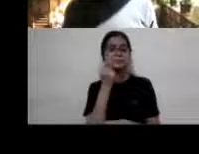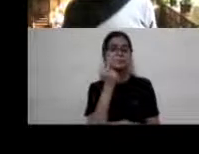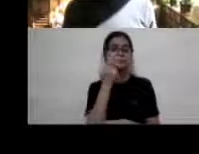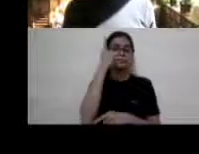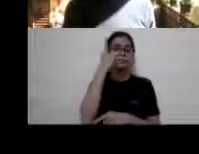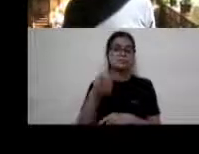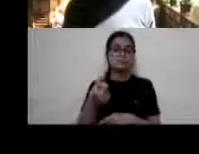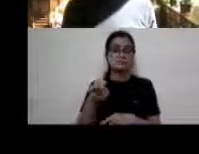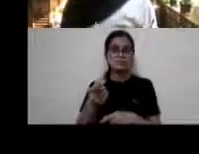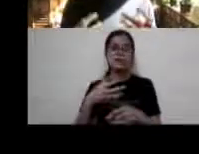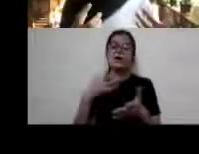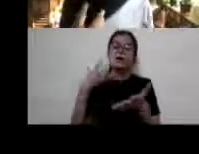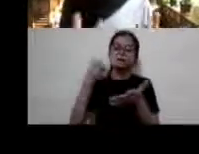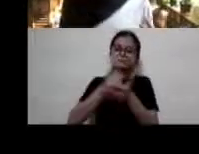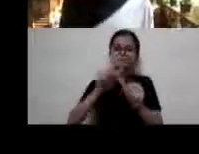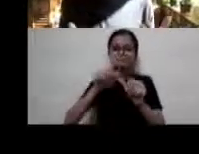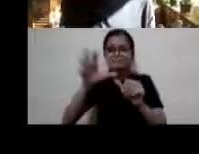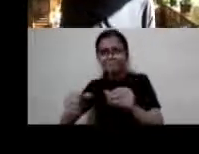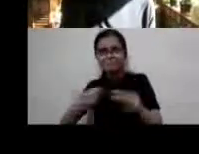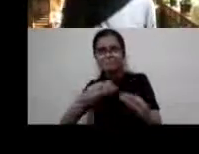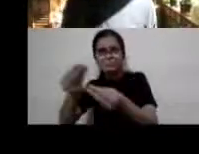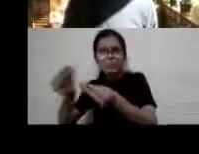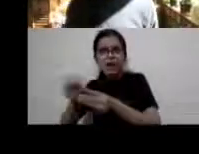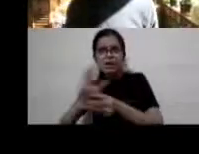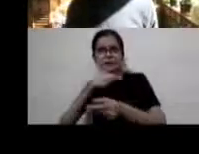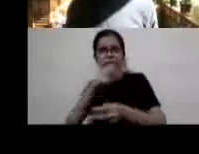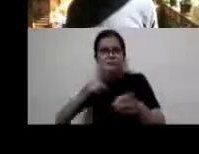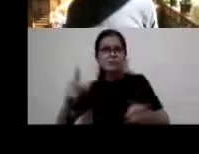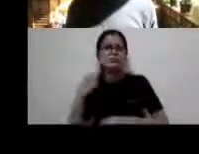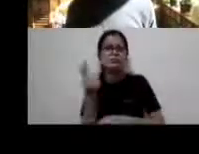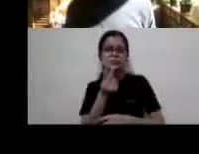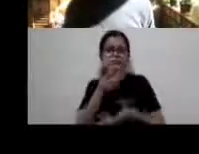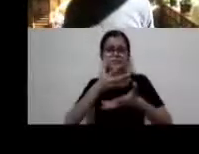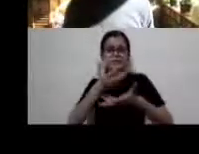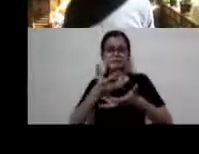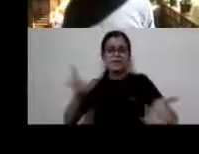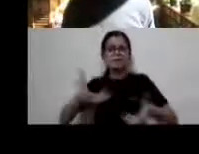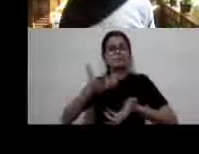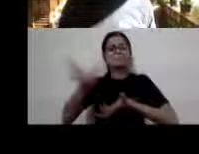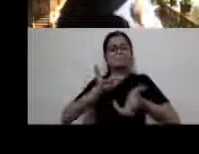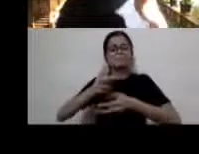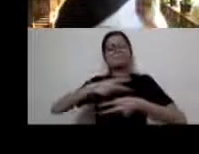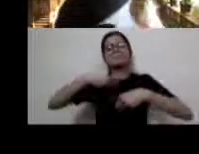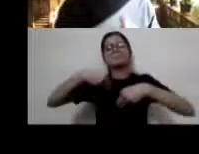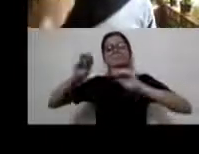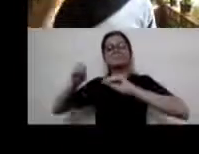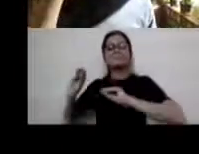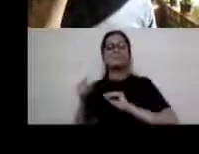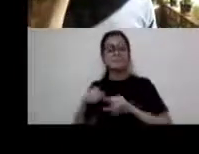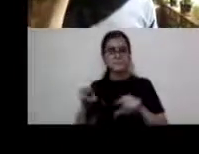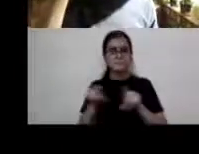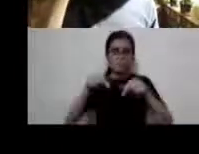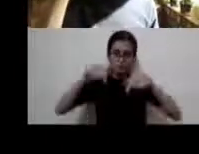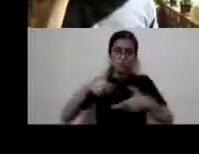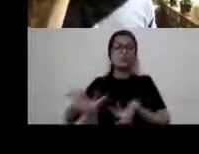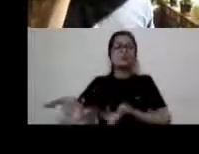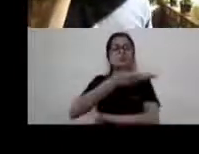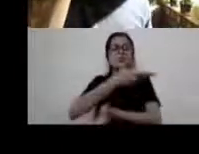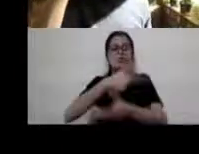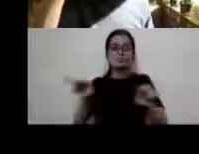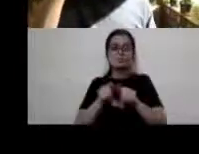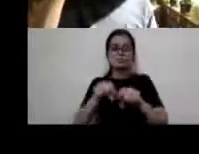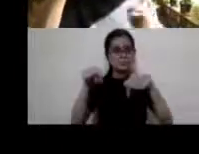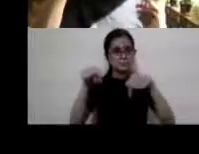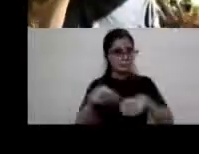also to other users and to a totally like different market than we are today. This is the one thing. The other thing is